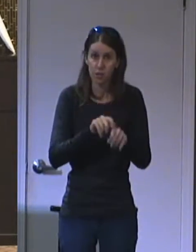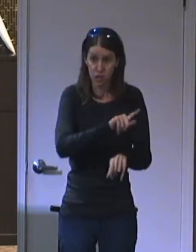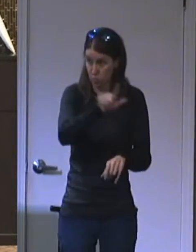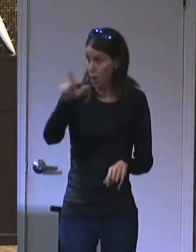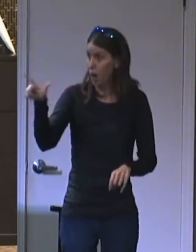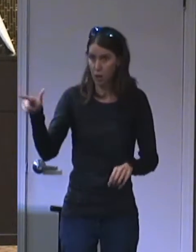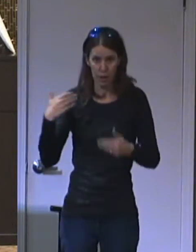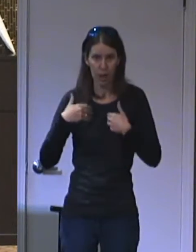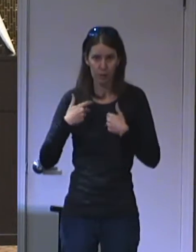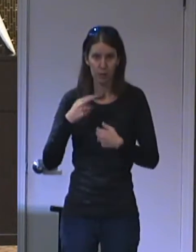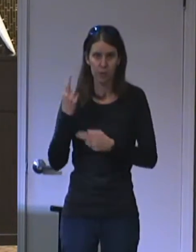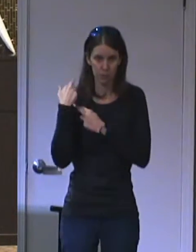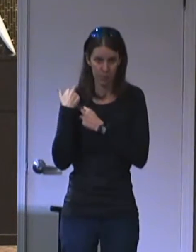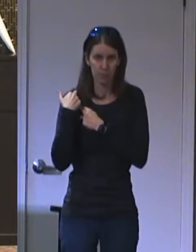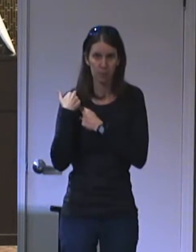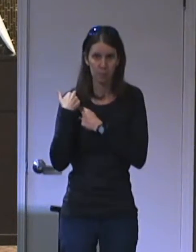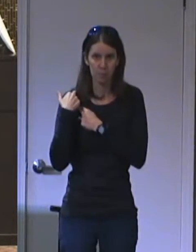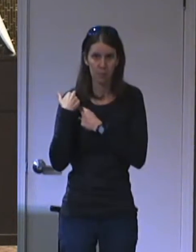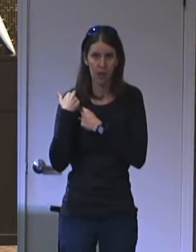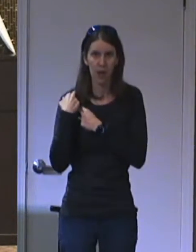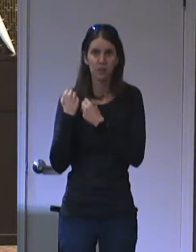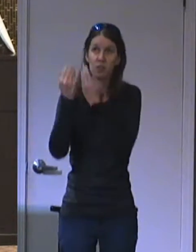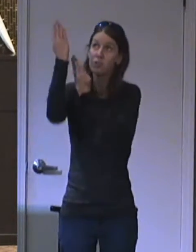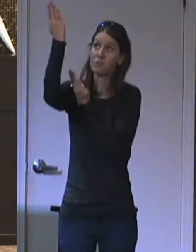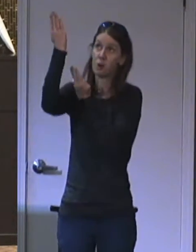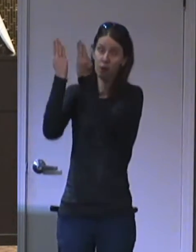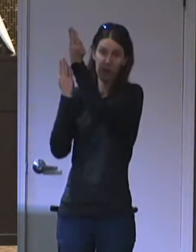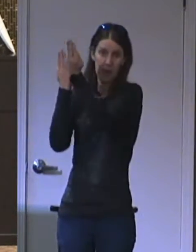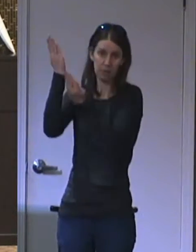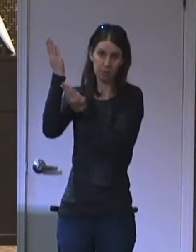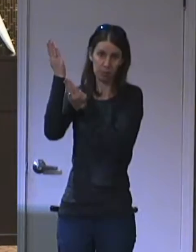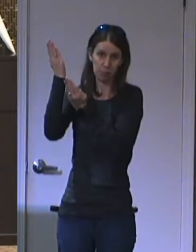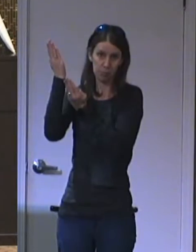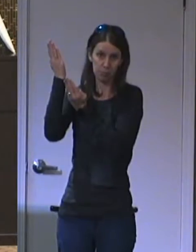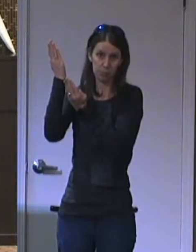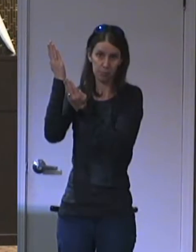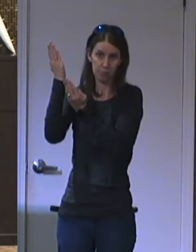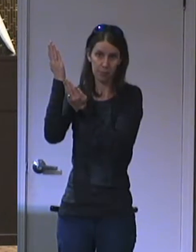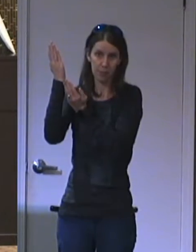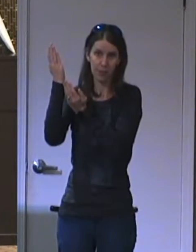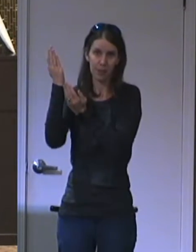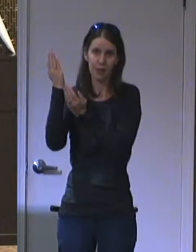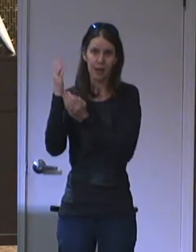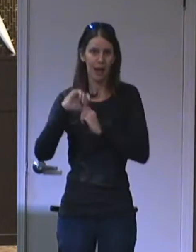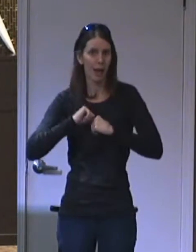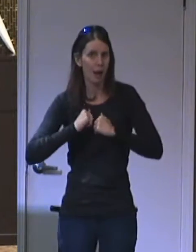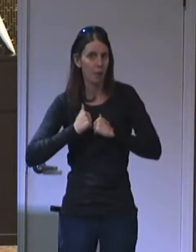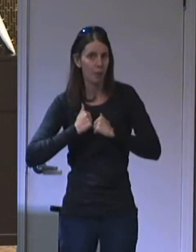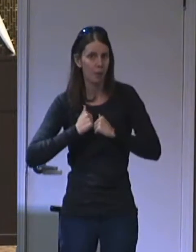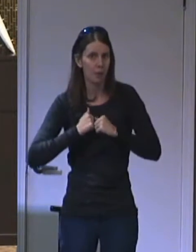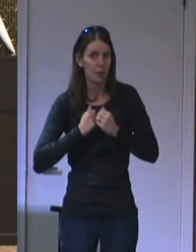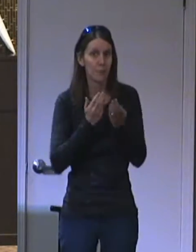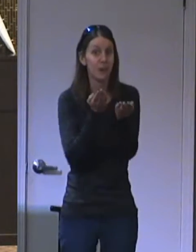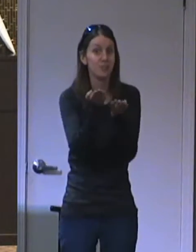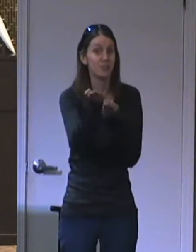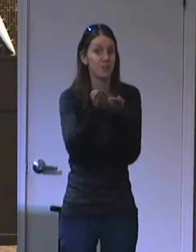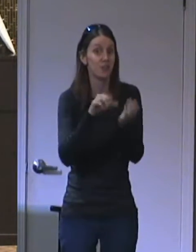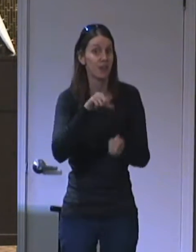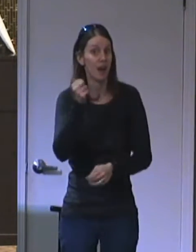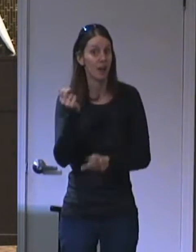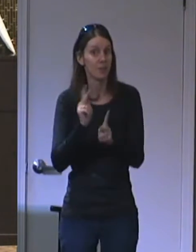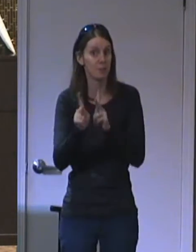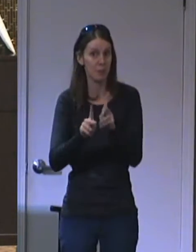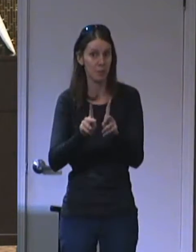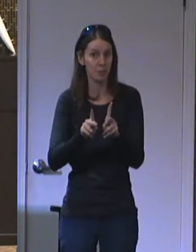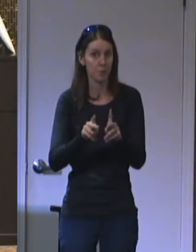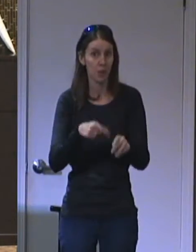called to it. We've all been called to serve God by serving others. And